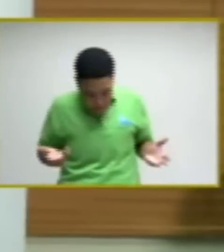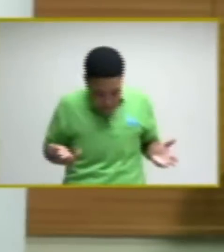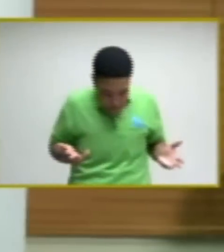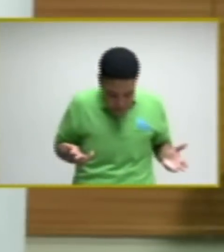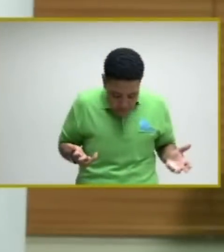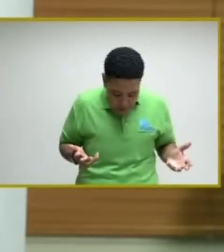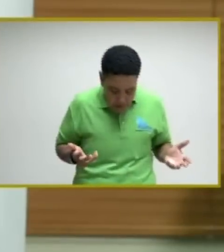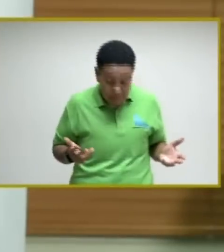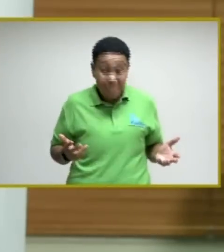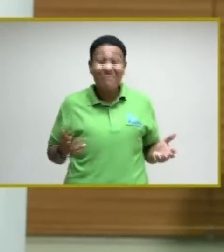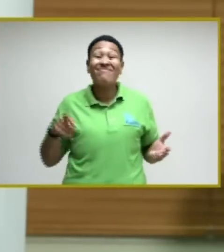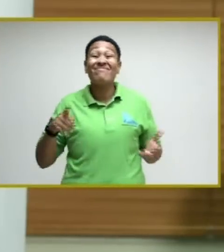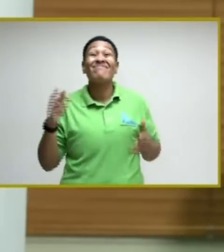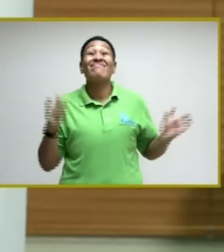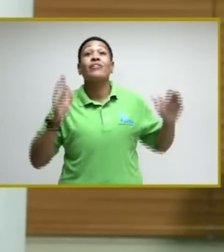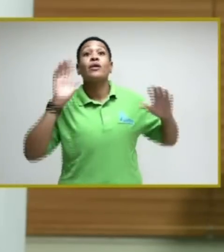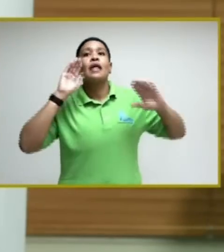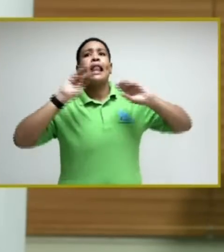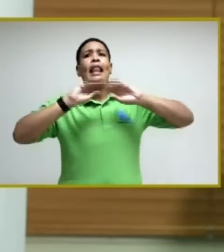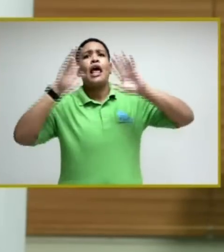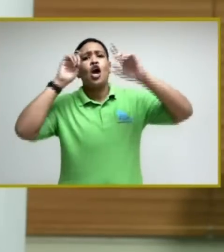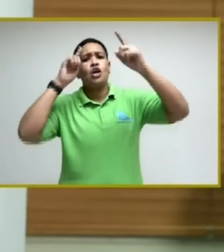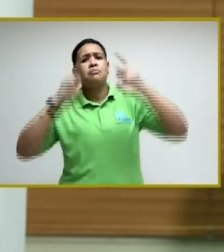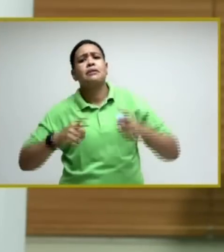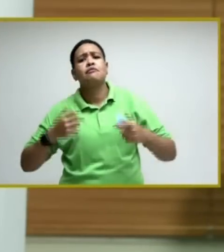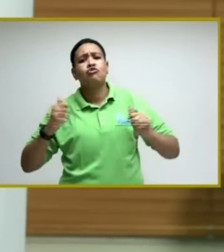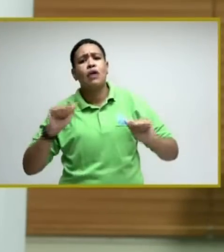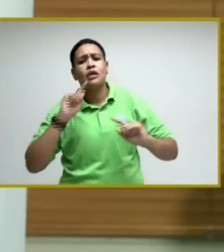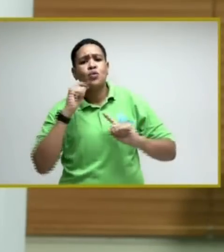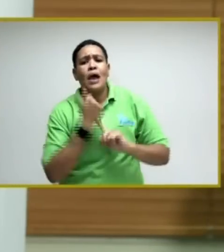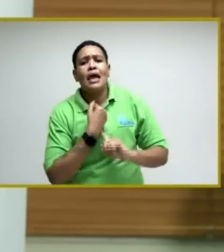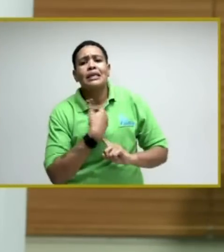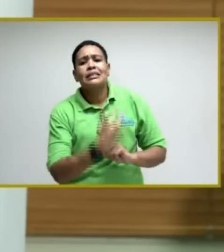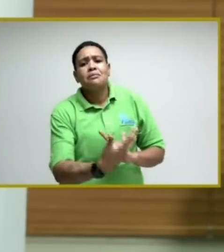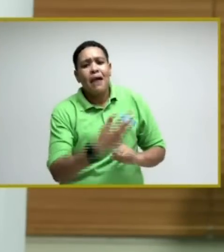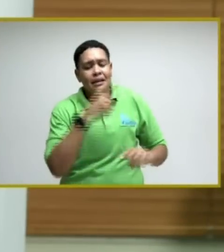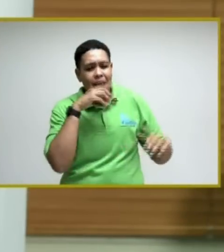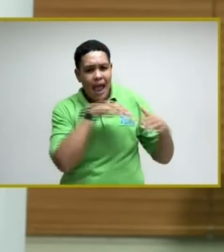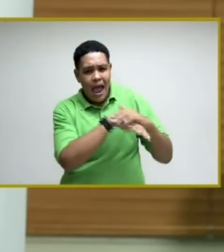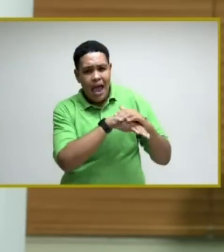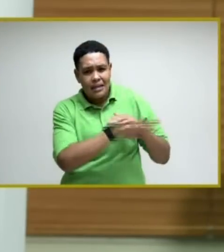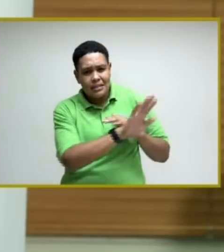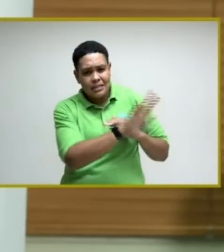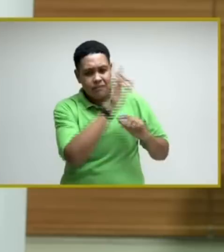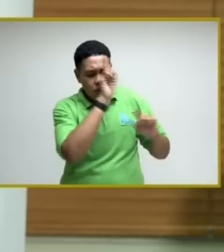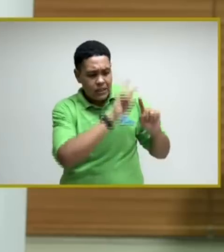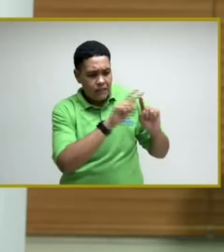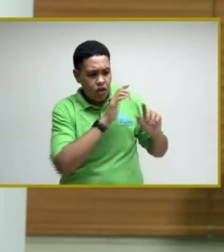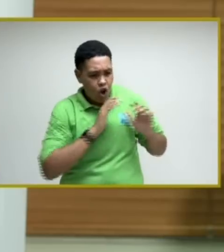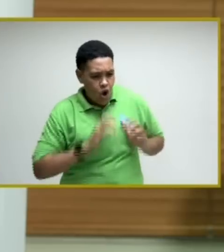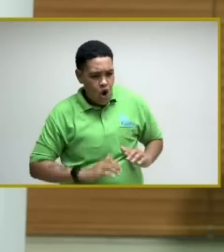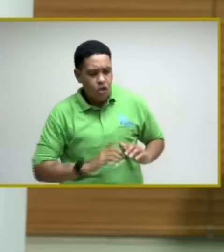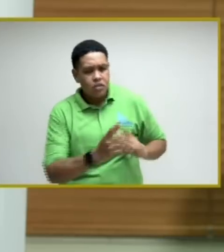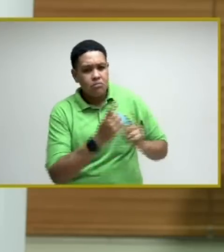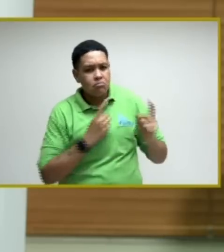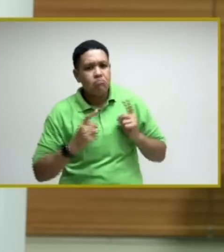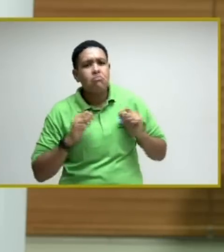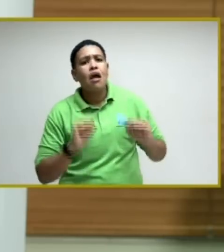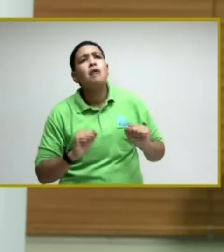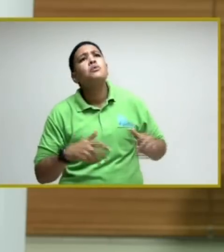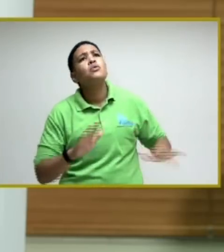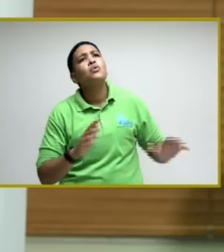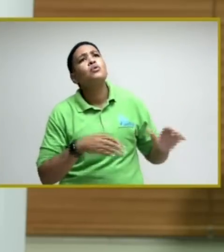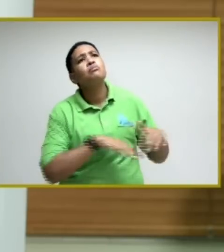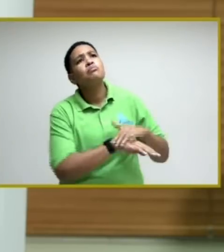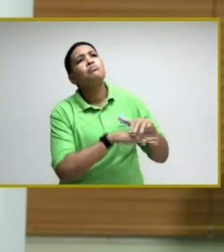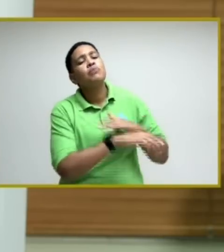the initiative will, as a clear objective, seek to expand the access points for different clients who will be able to receive their vaccination